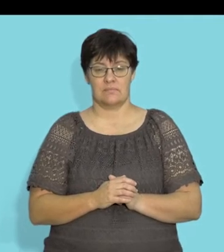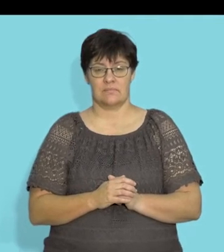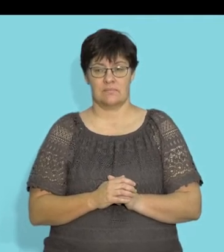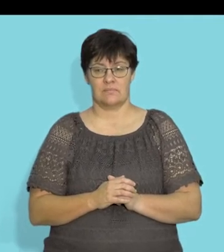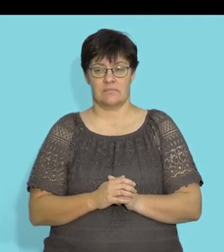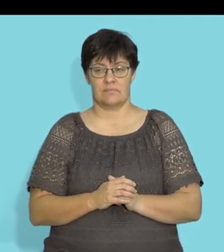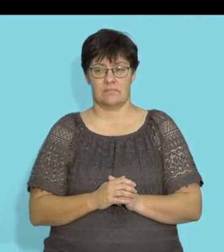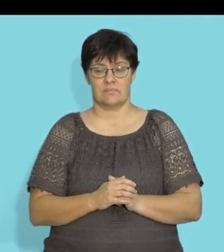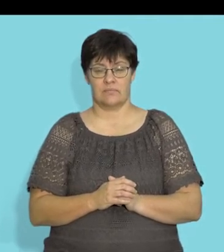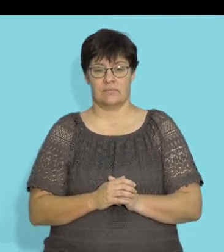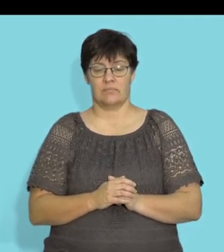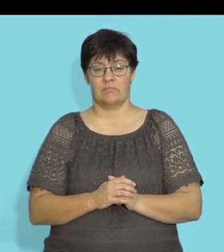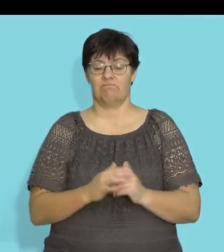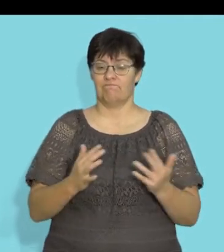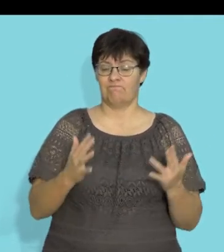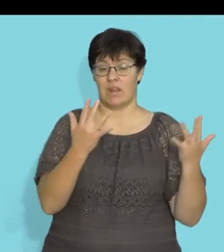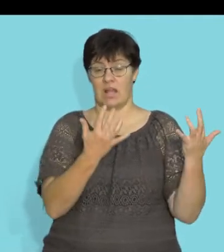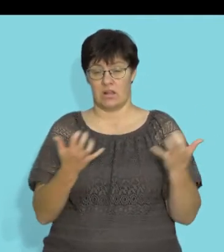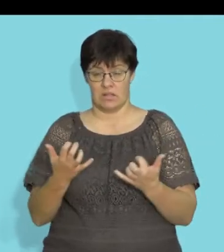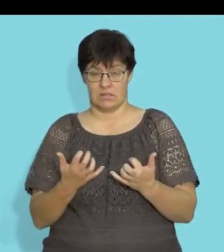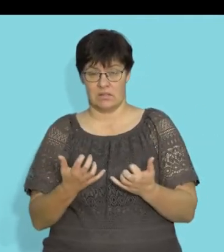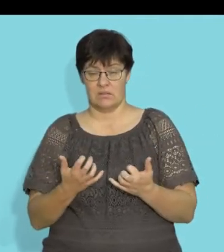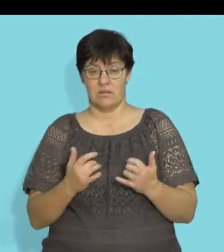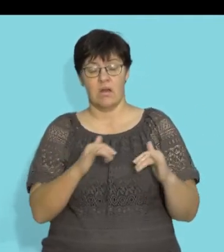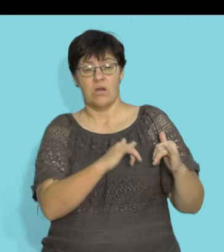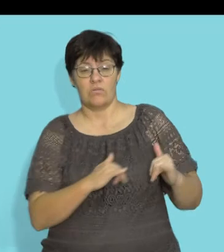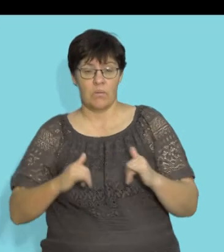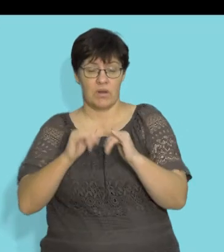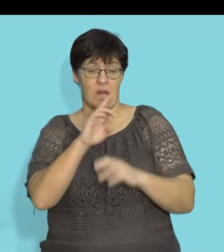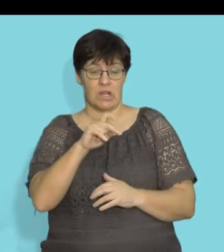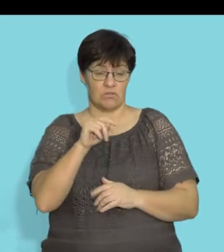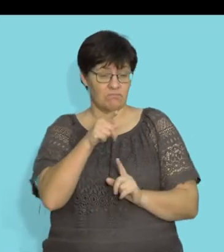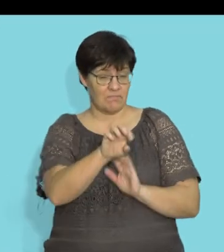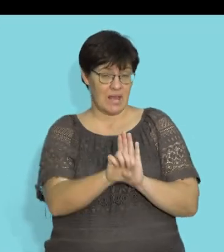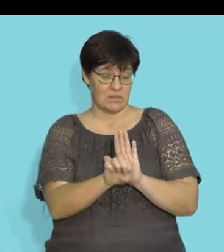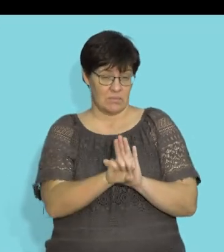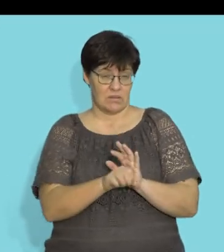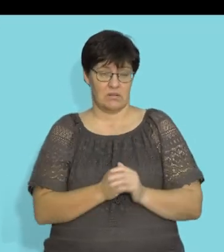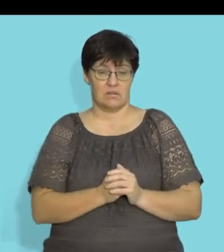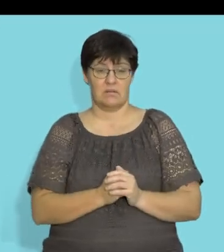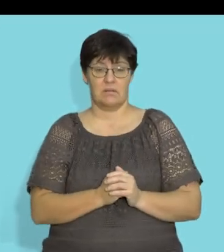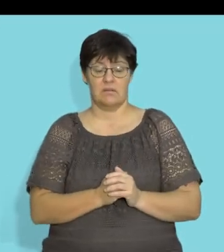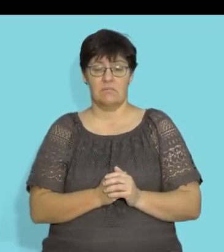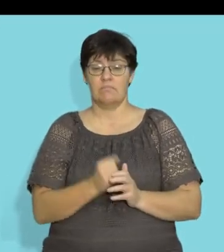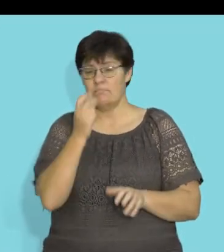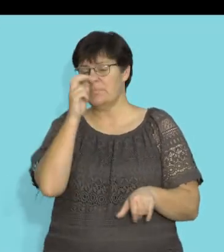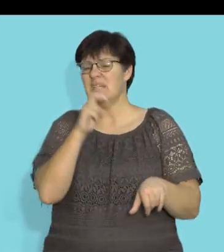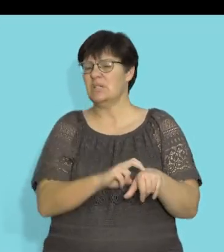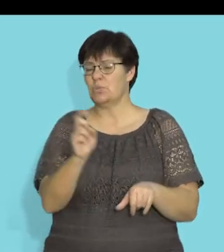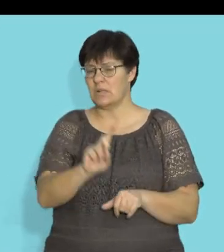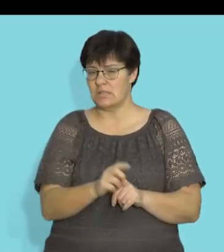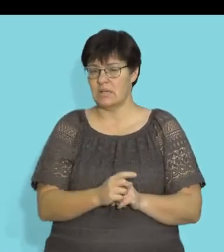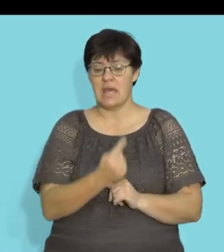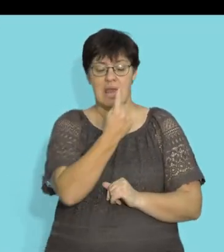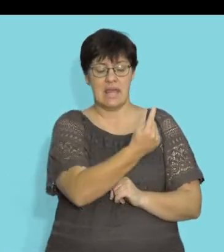So if I'm going to be calculating the common ratio for this example, I need to see